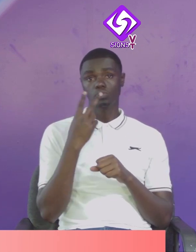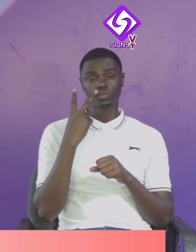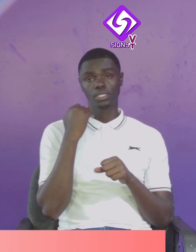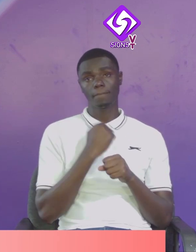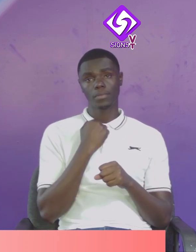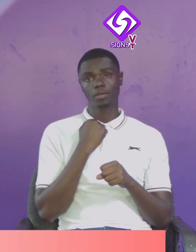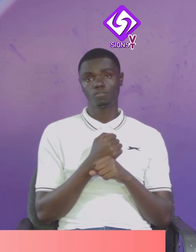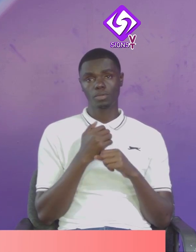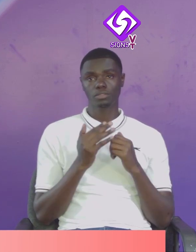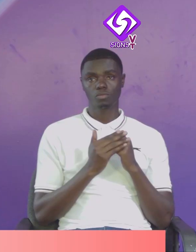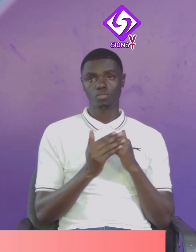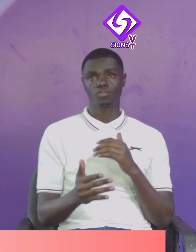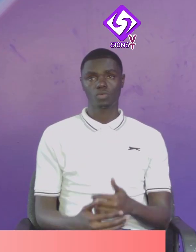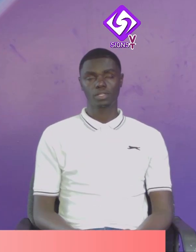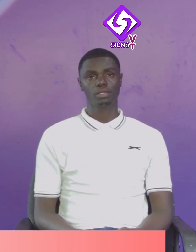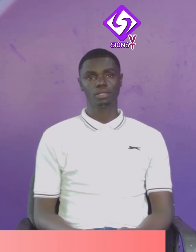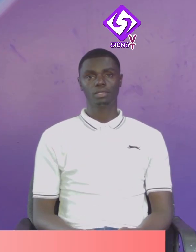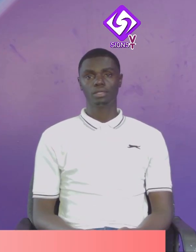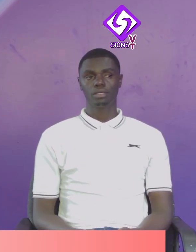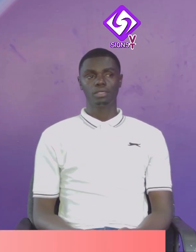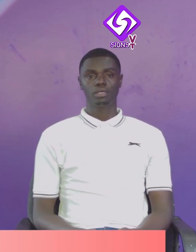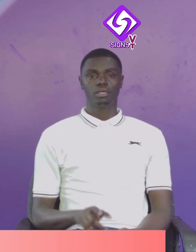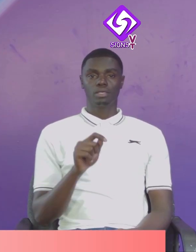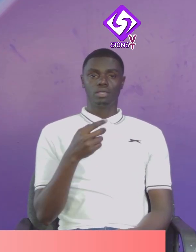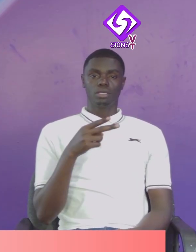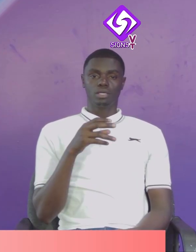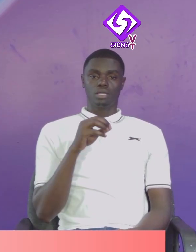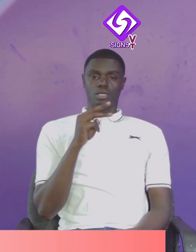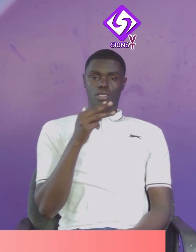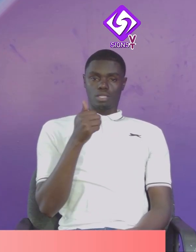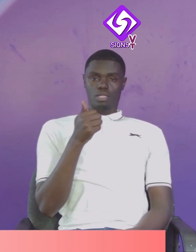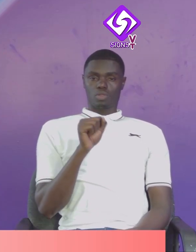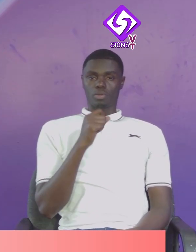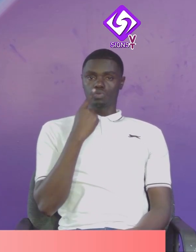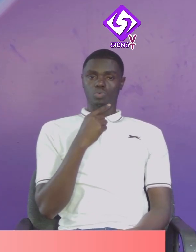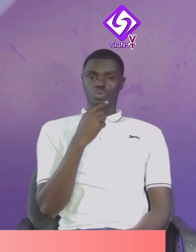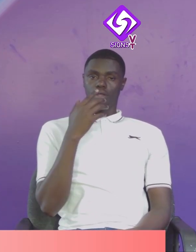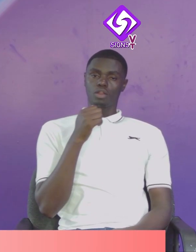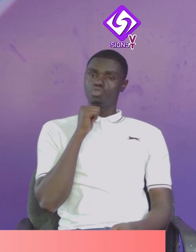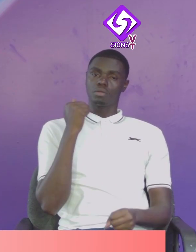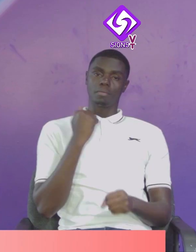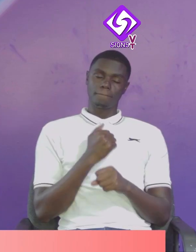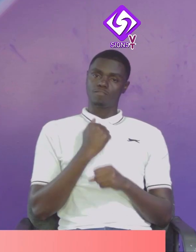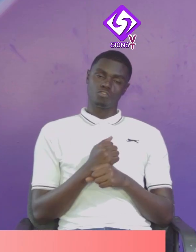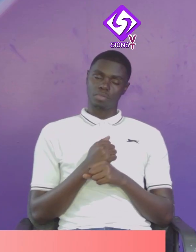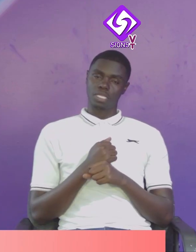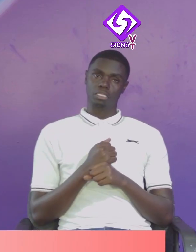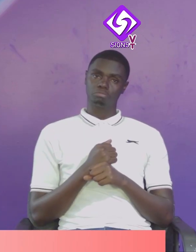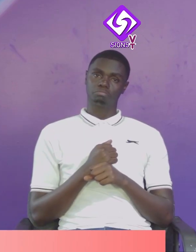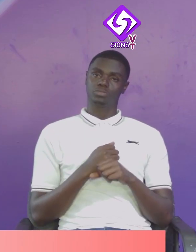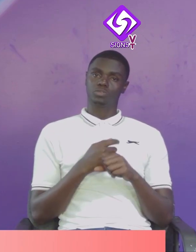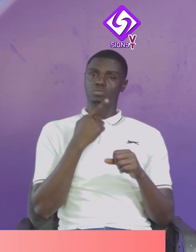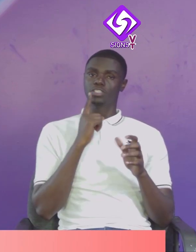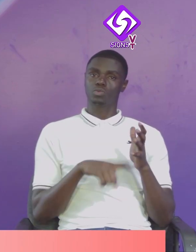performances for Germany. Thomas Müller, the likes of the legends who are no longer performing to that desired standard. We've